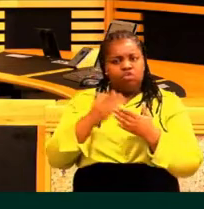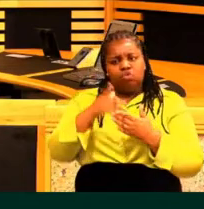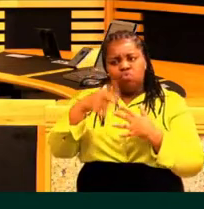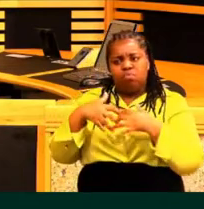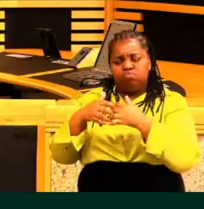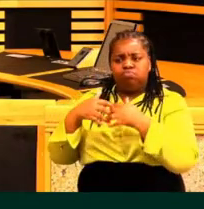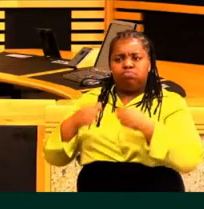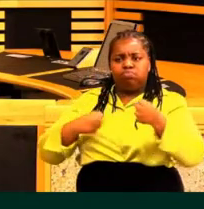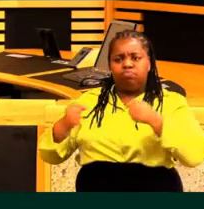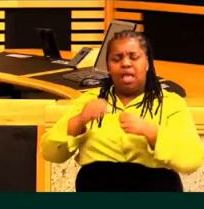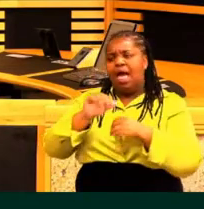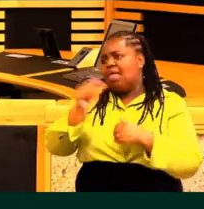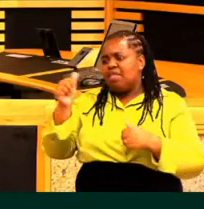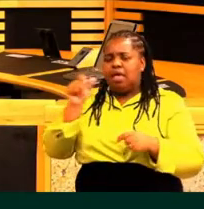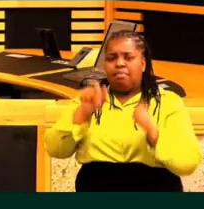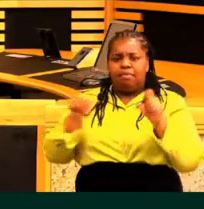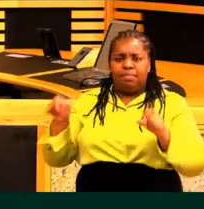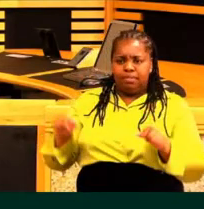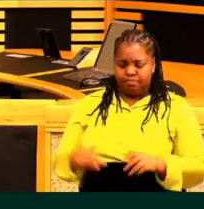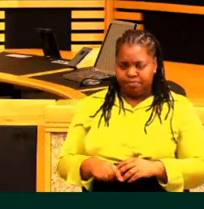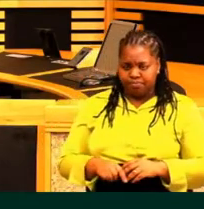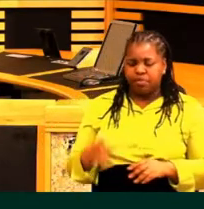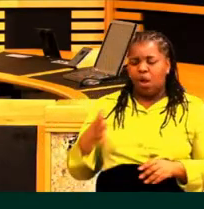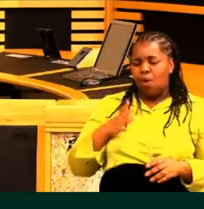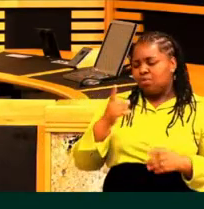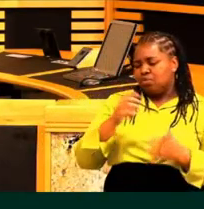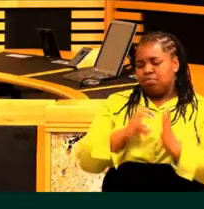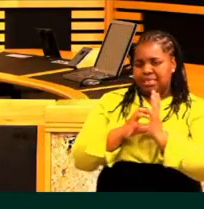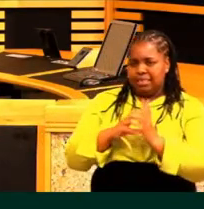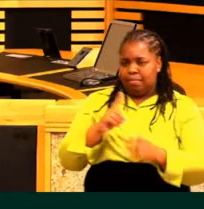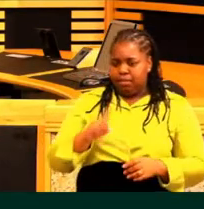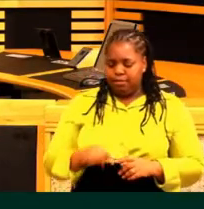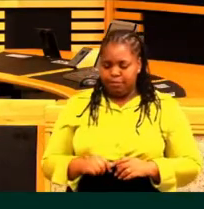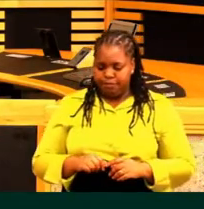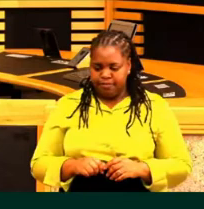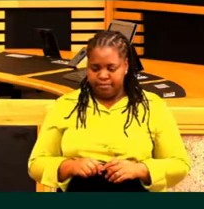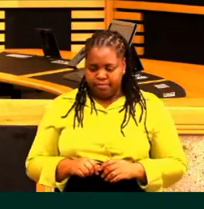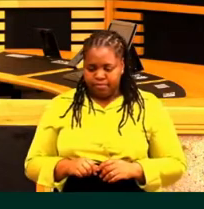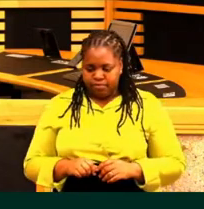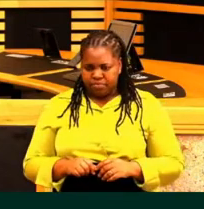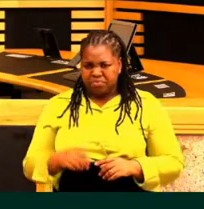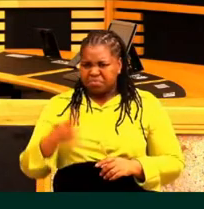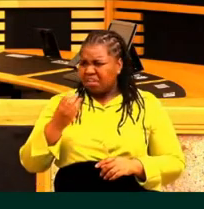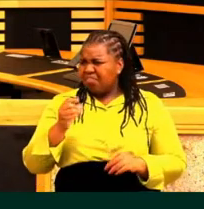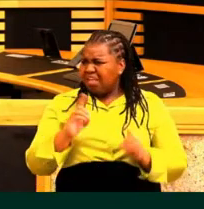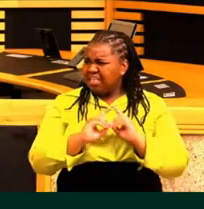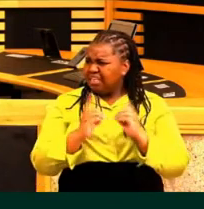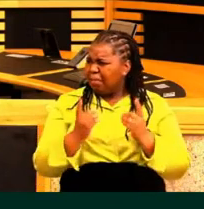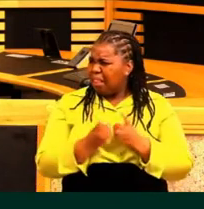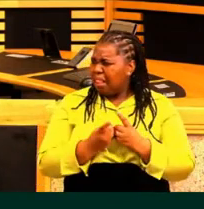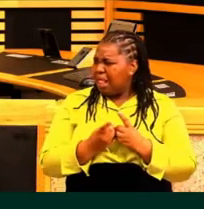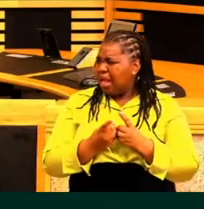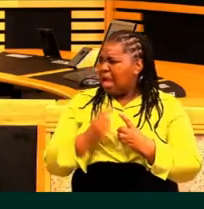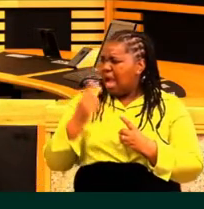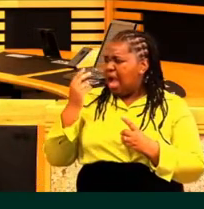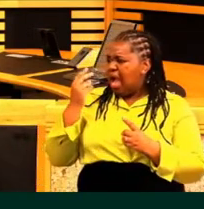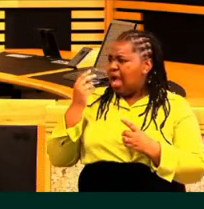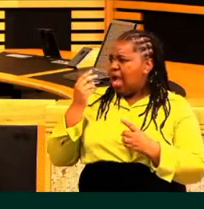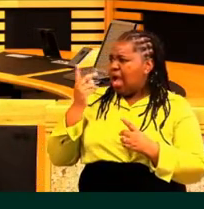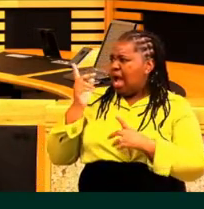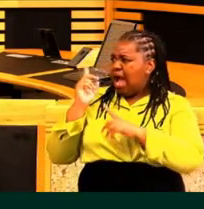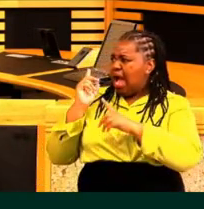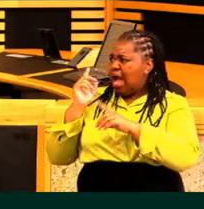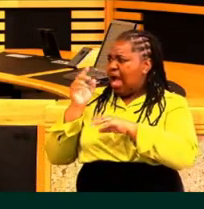I want to make an example in this in this context there is is it a department of agricultural rural development